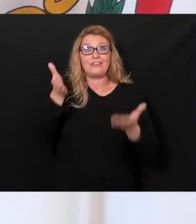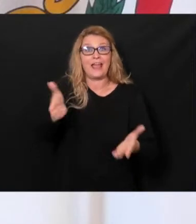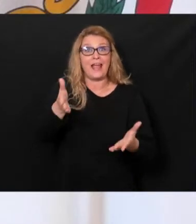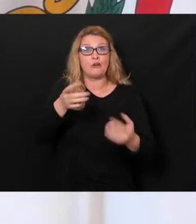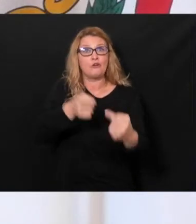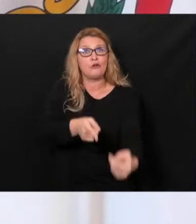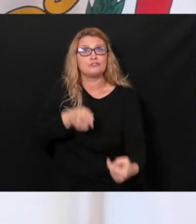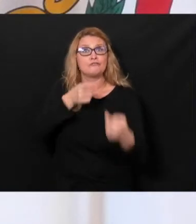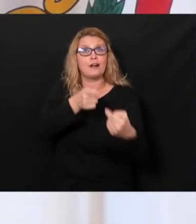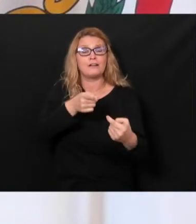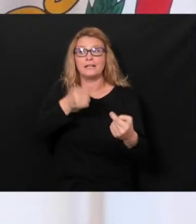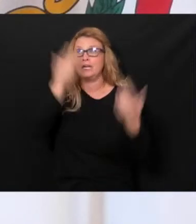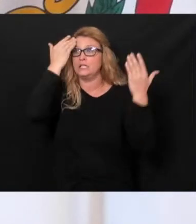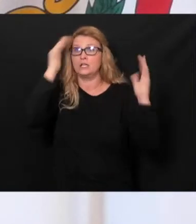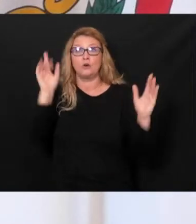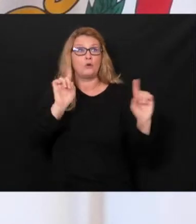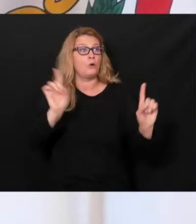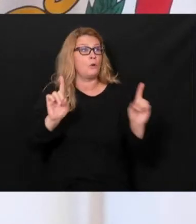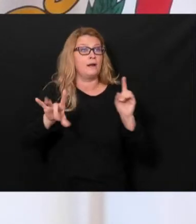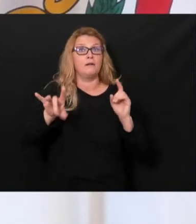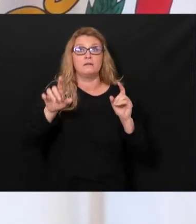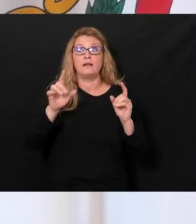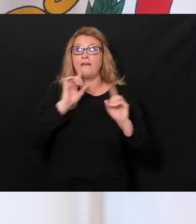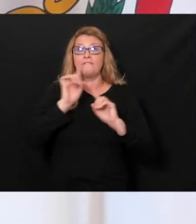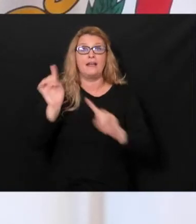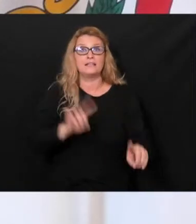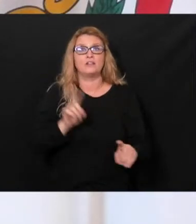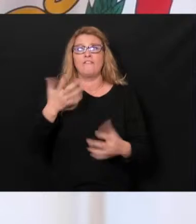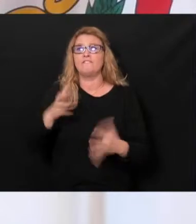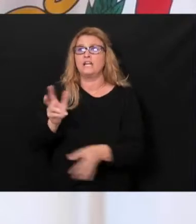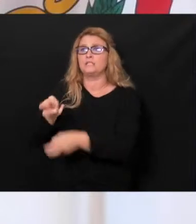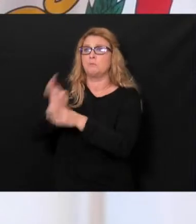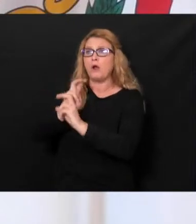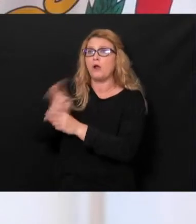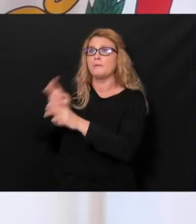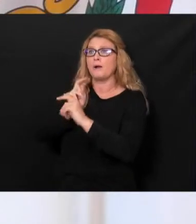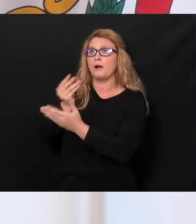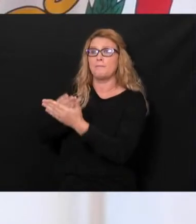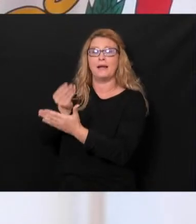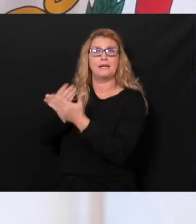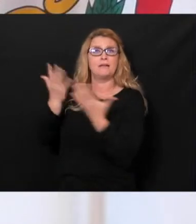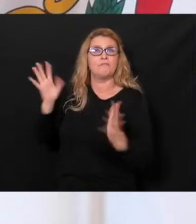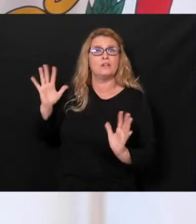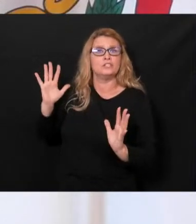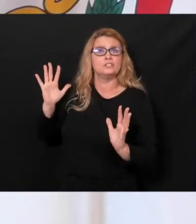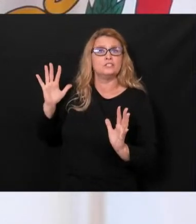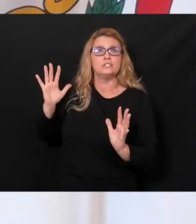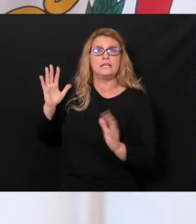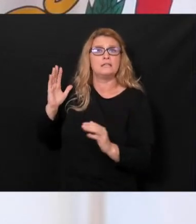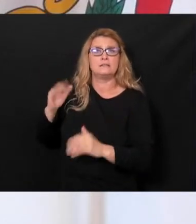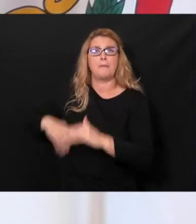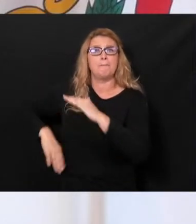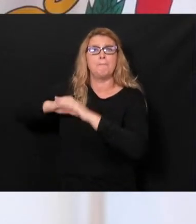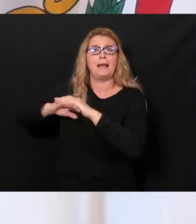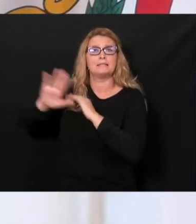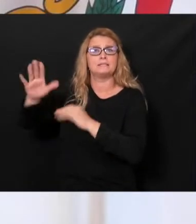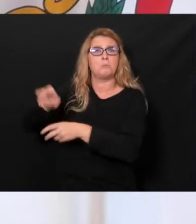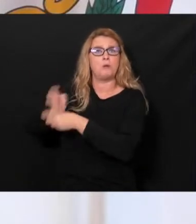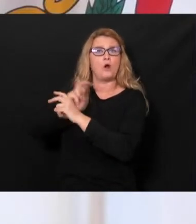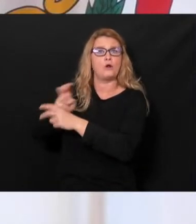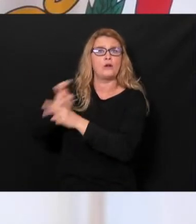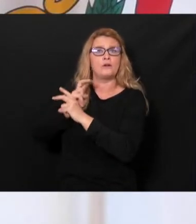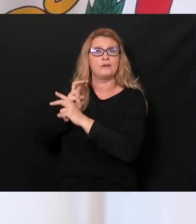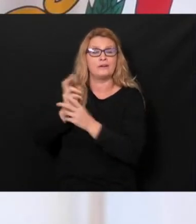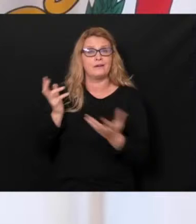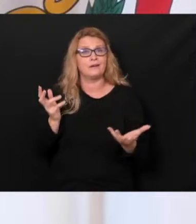hurting and don't know where to turn and have gone and borrowed their last dime that they could possibly borrow to some way, somehow keep the doors